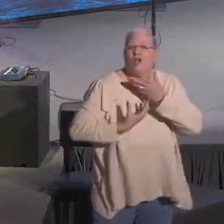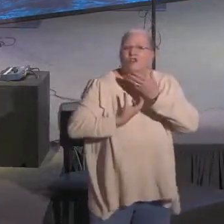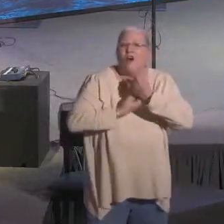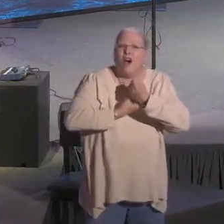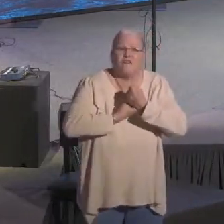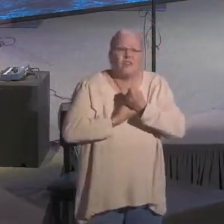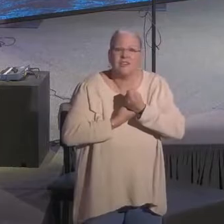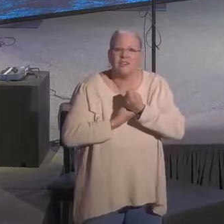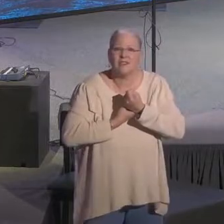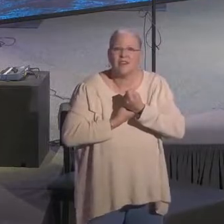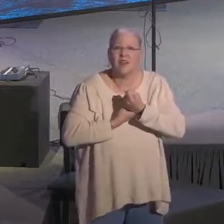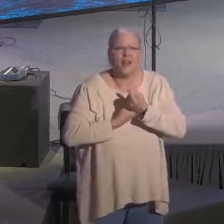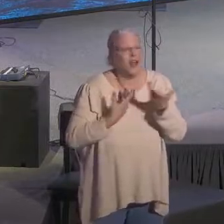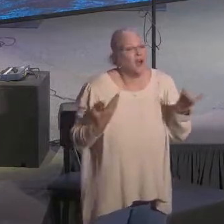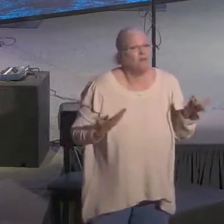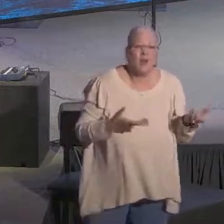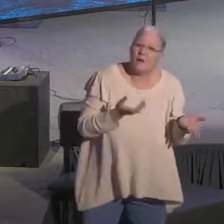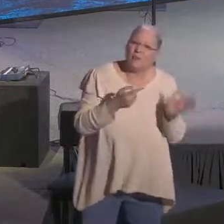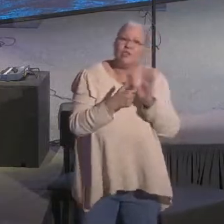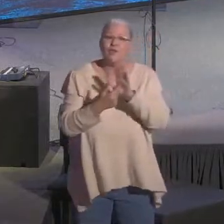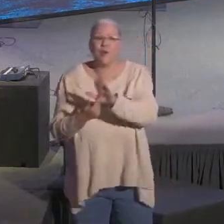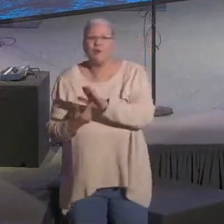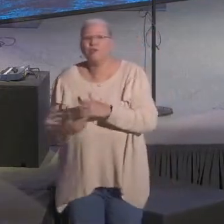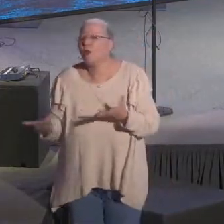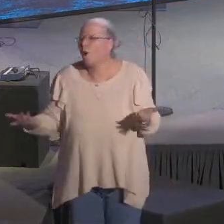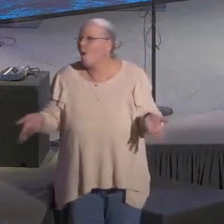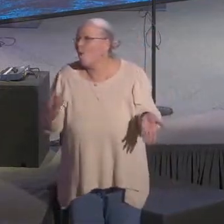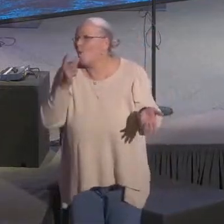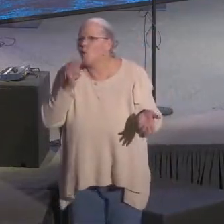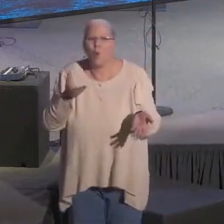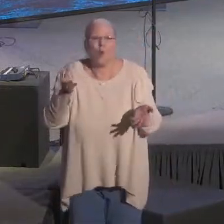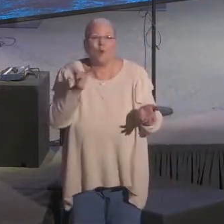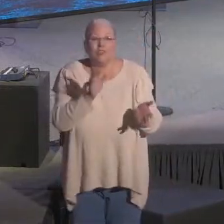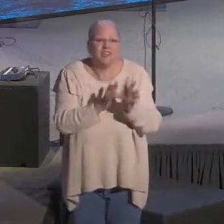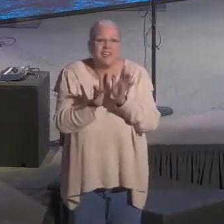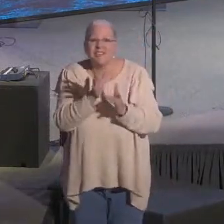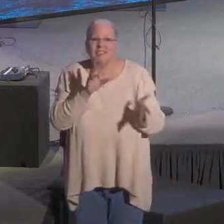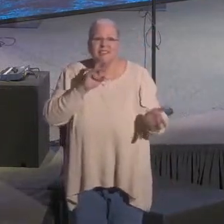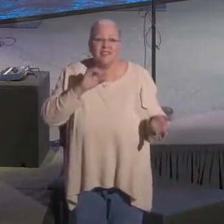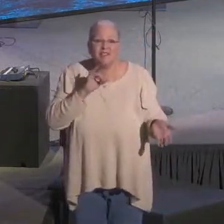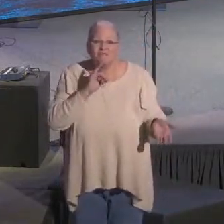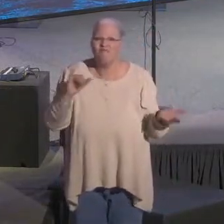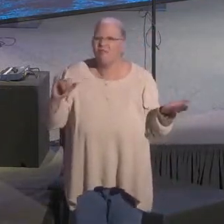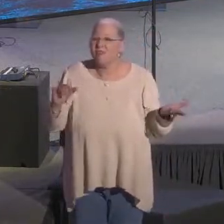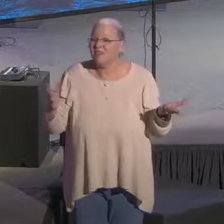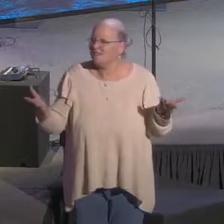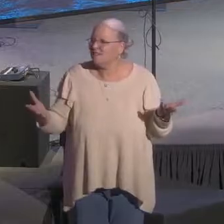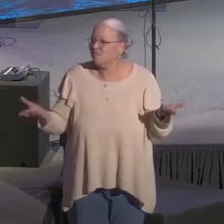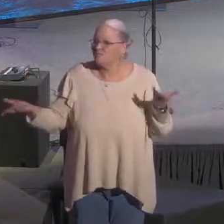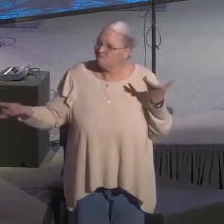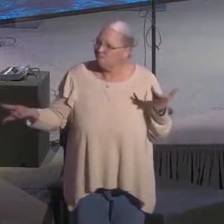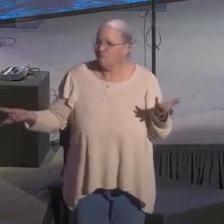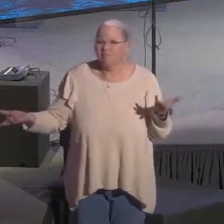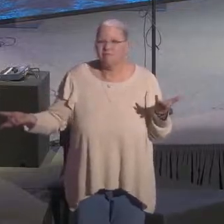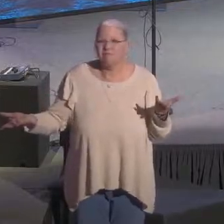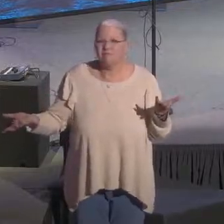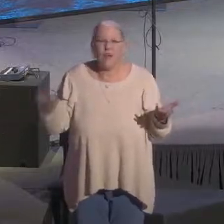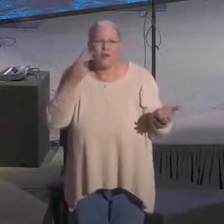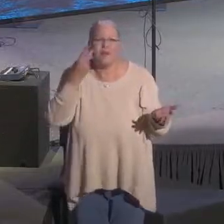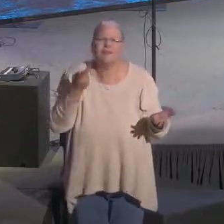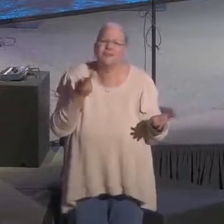times I look around and I see Christians, you'd never know they're believers because I just don't see a joy in them. You need to be able to give a reason for the hope that you have.